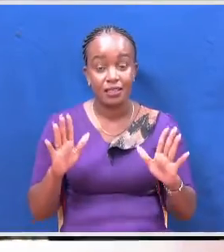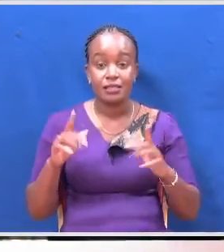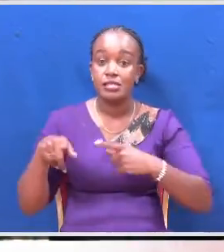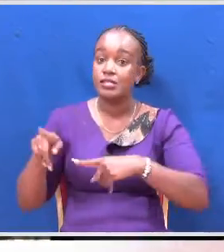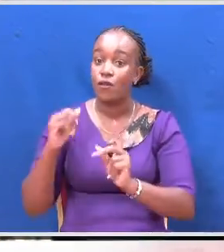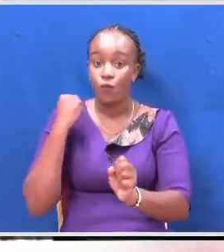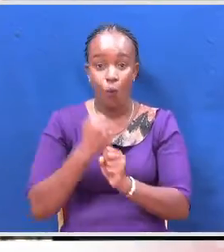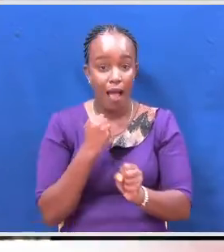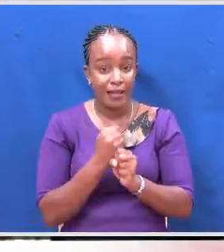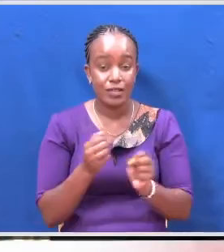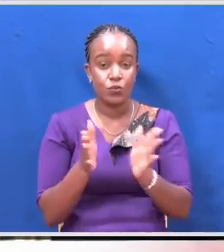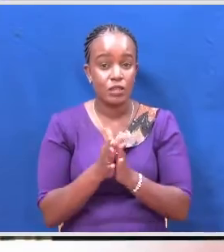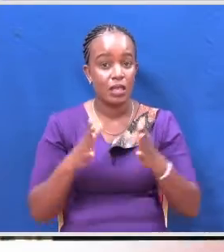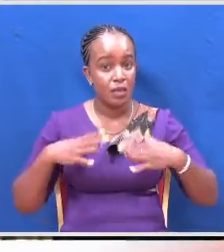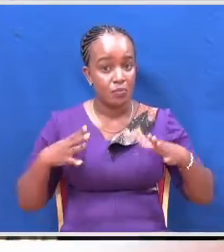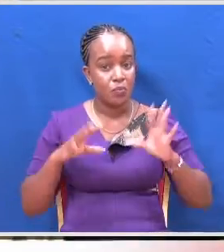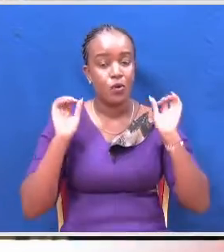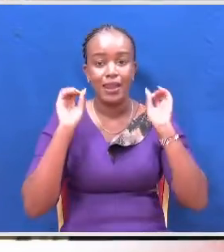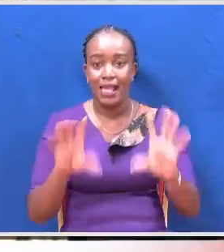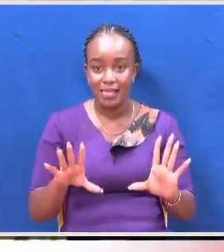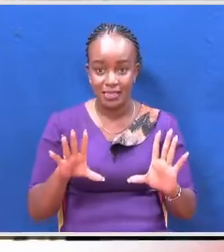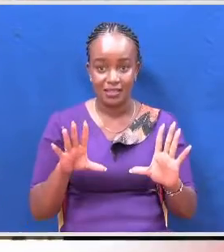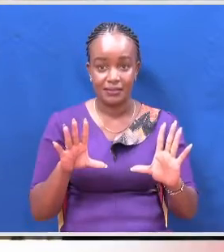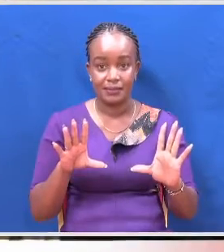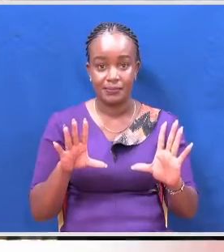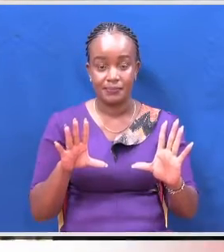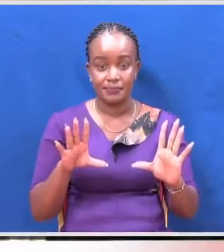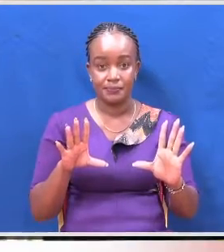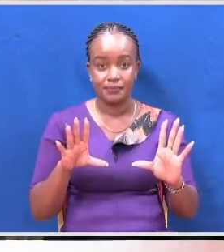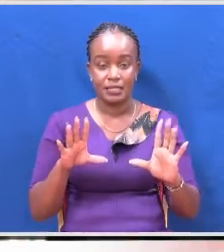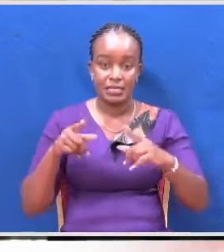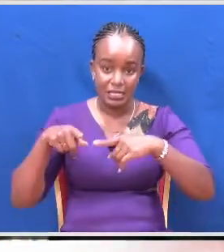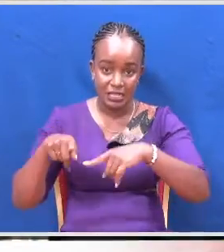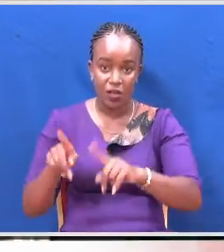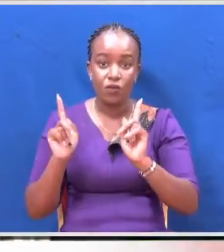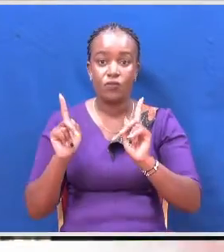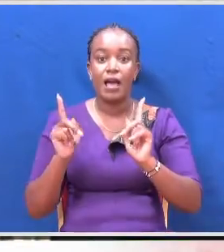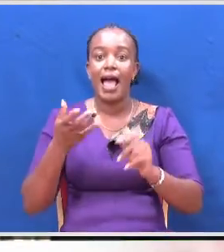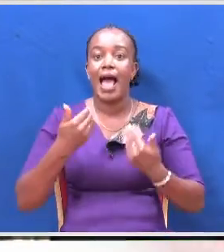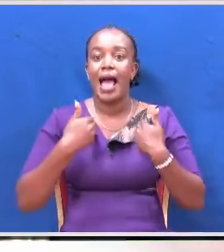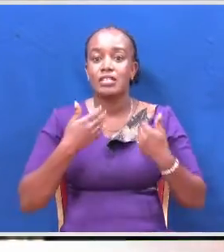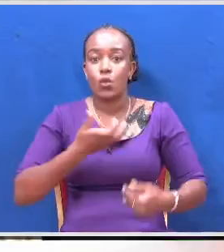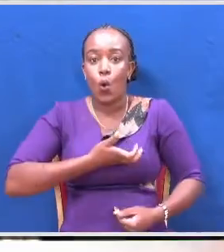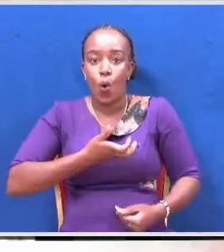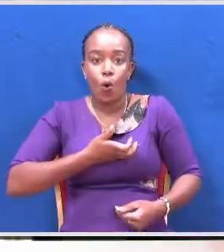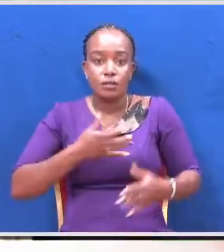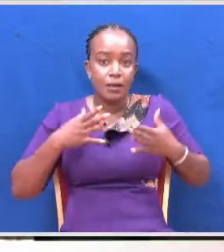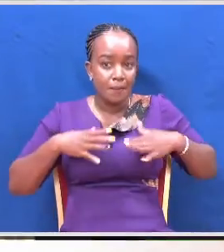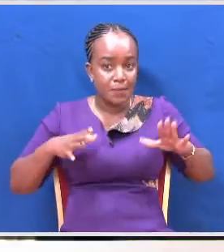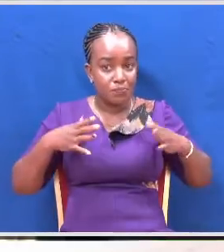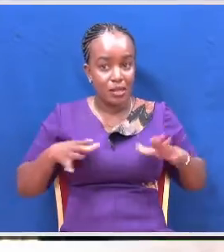you found already speaking the same language with the DP, he has handpicked his own people, his own cronies and